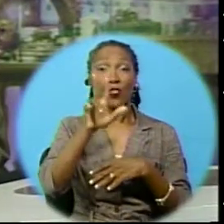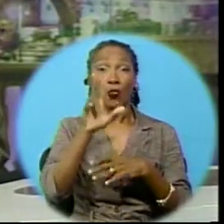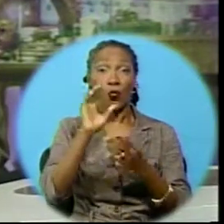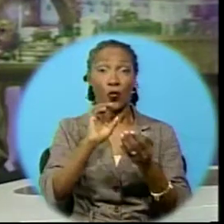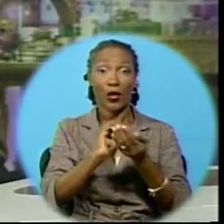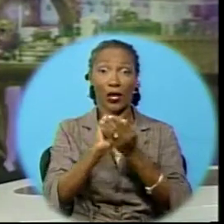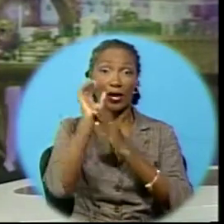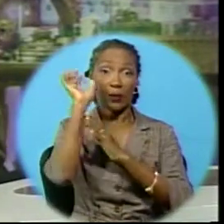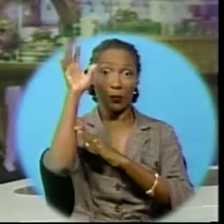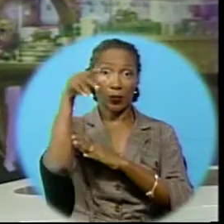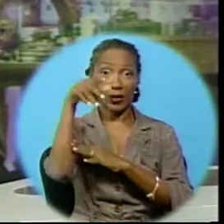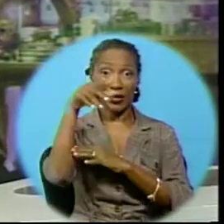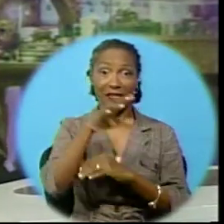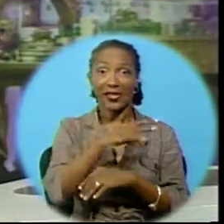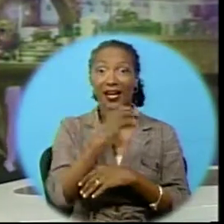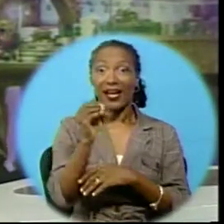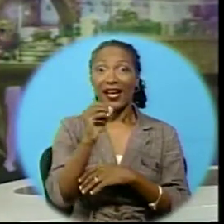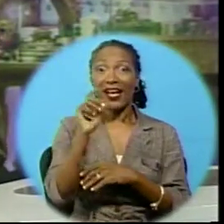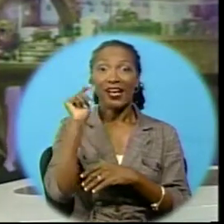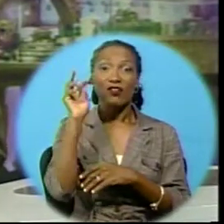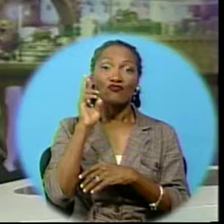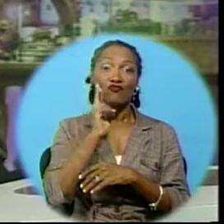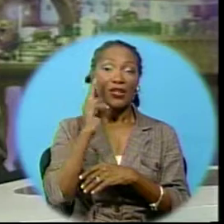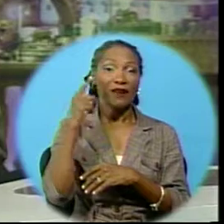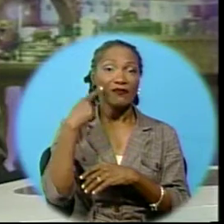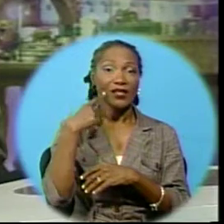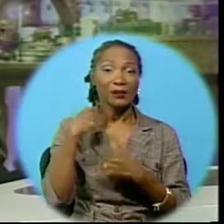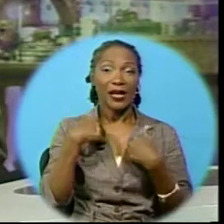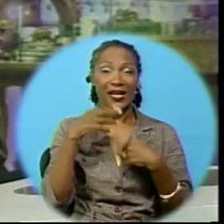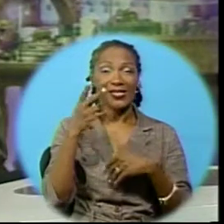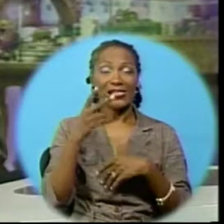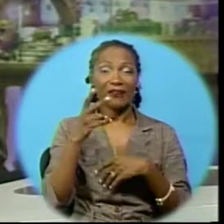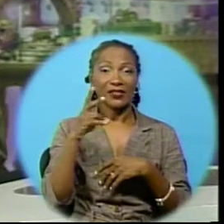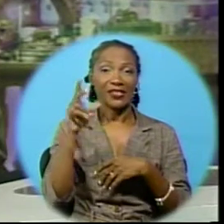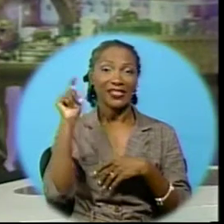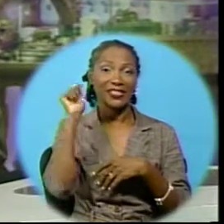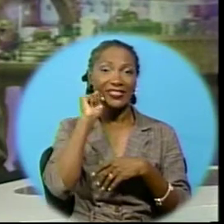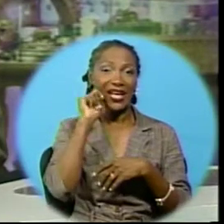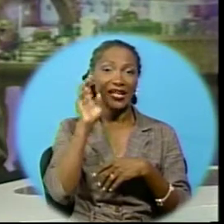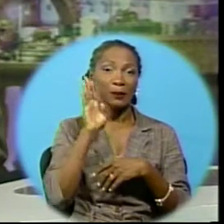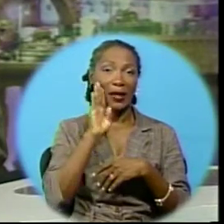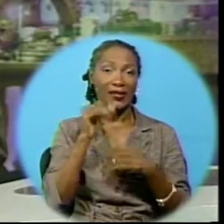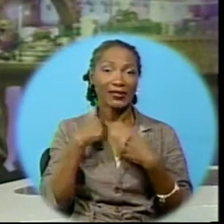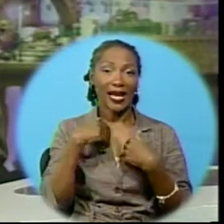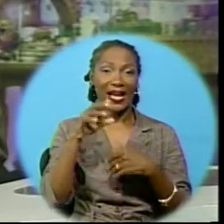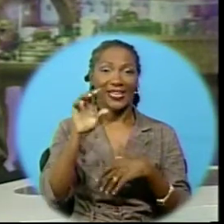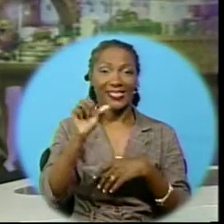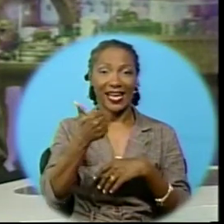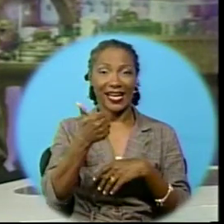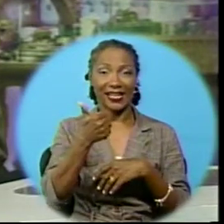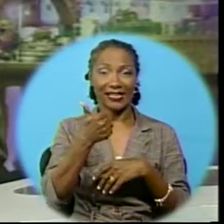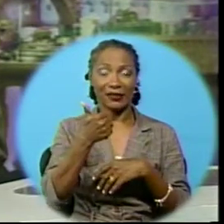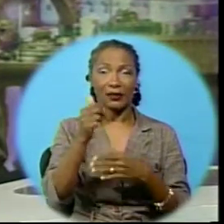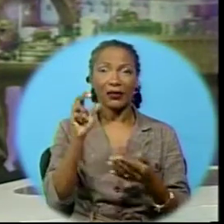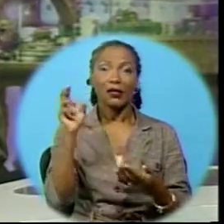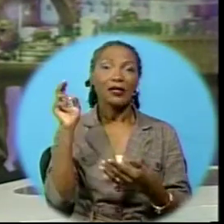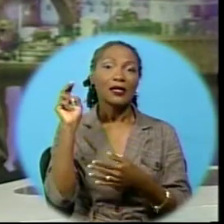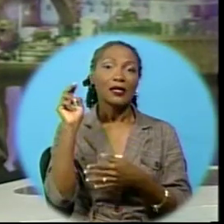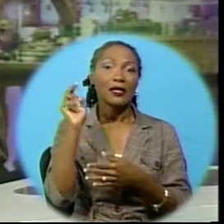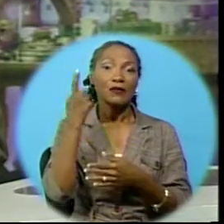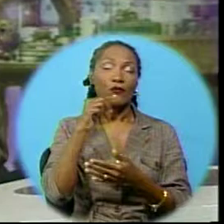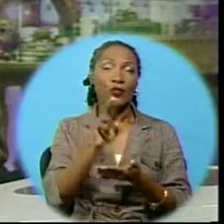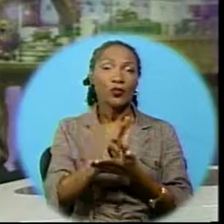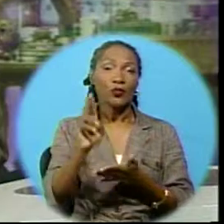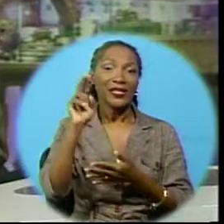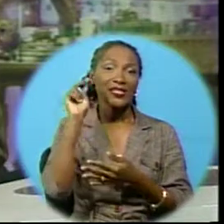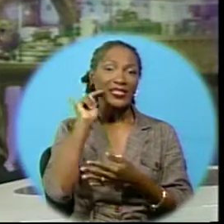teammate Rhea Phillips had 17, Maria Cumberbatch 13, and Talia Beckles 10. For UWI, Nikita President top scored with